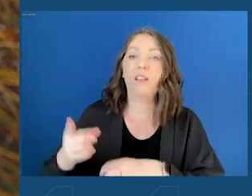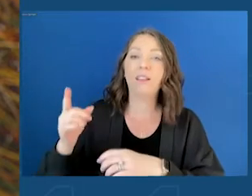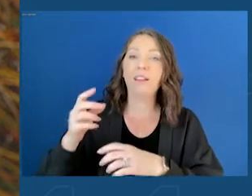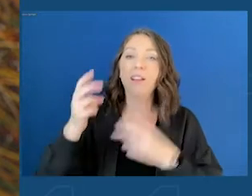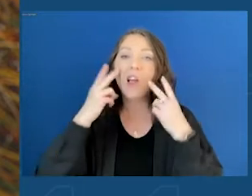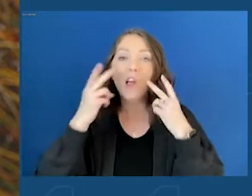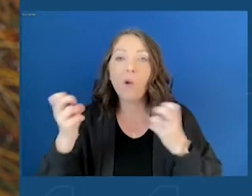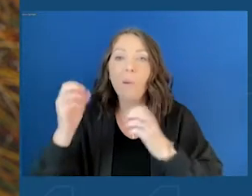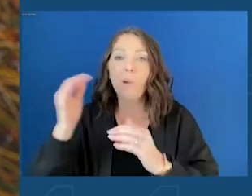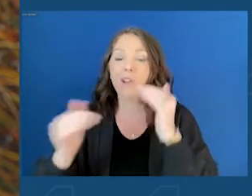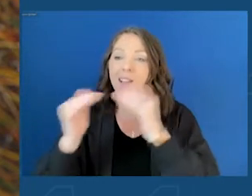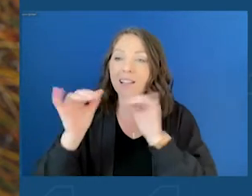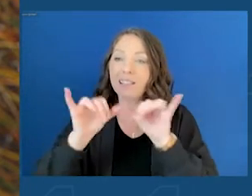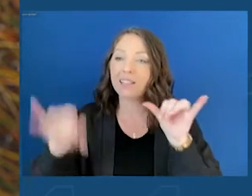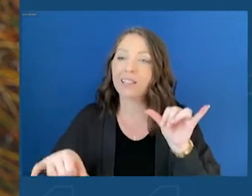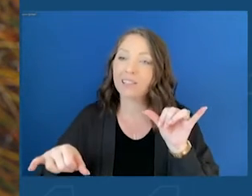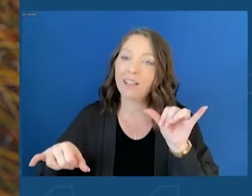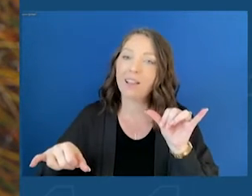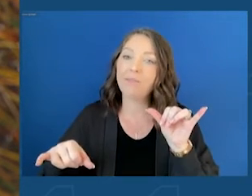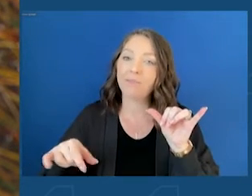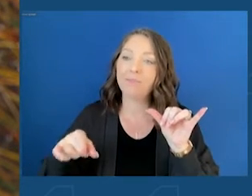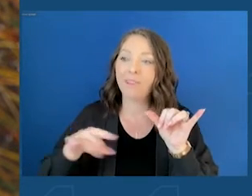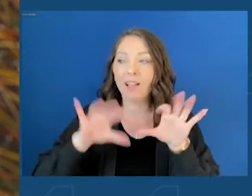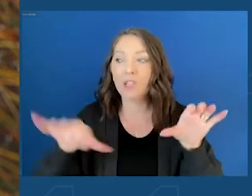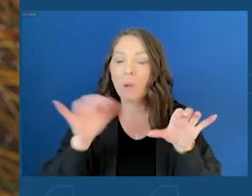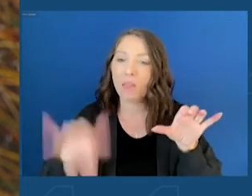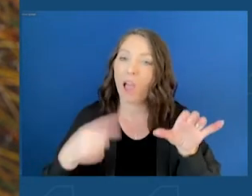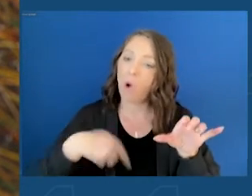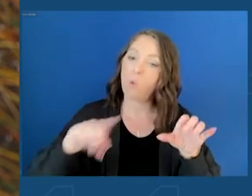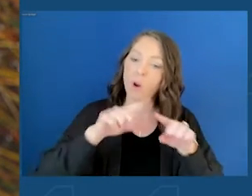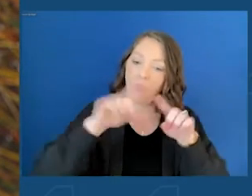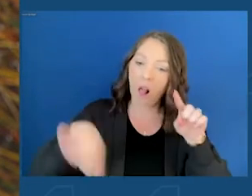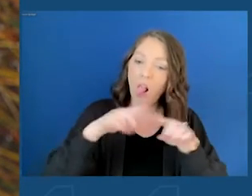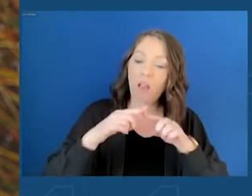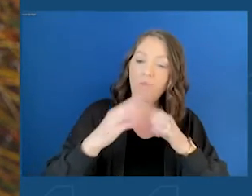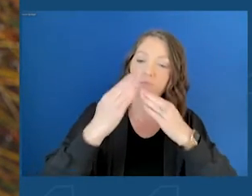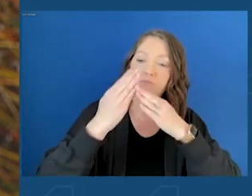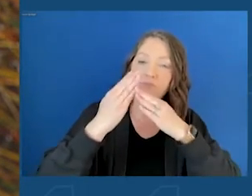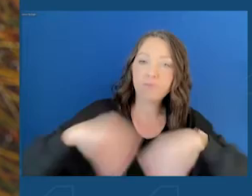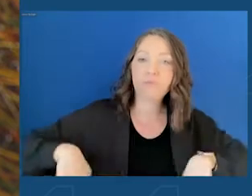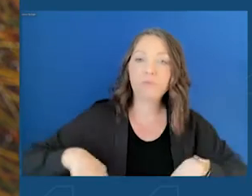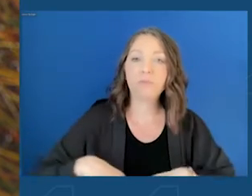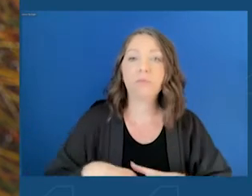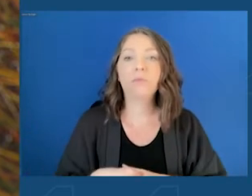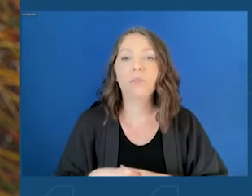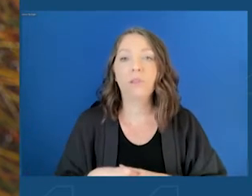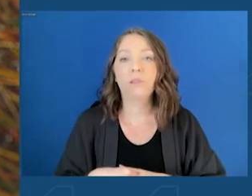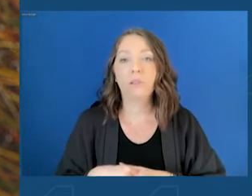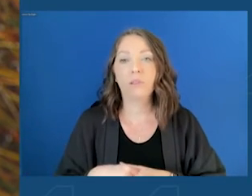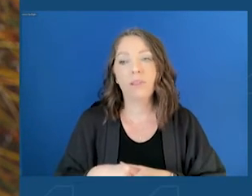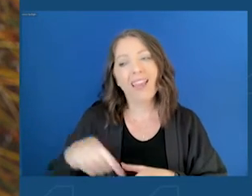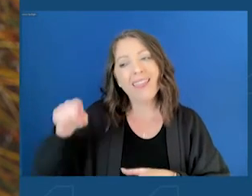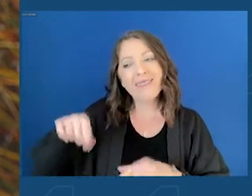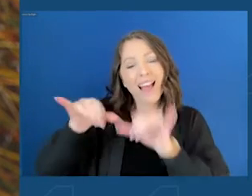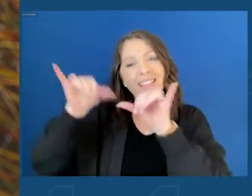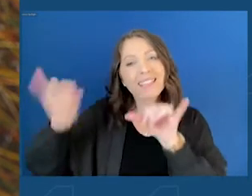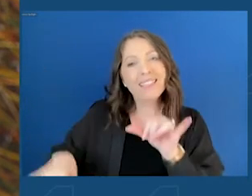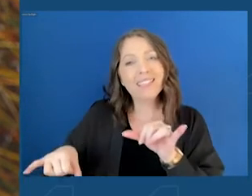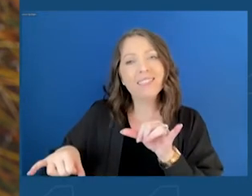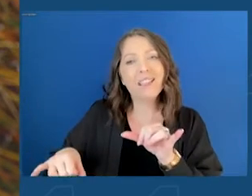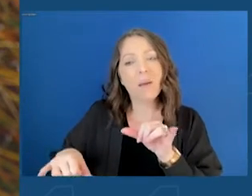designed to do exactly what it's doing right now, to keep people eternally under its